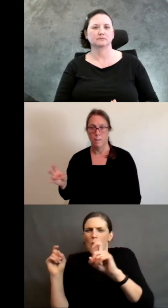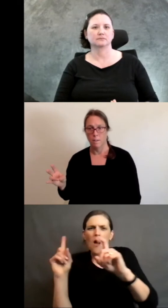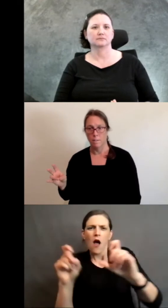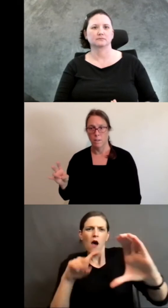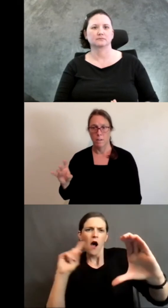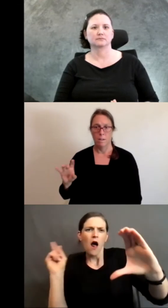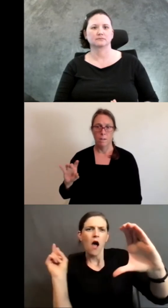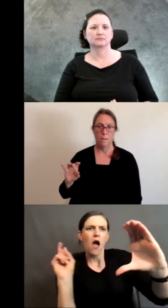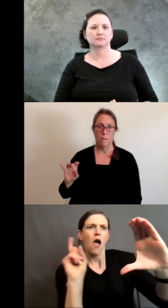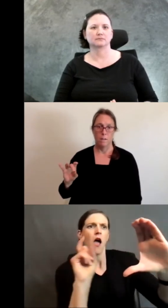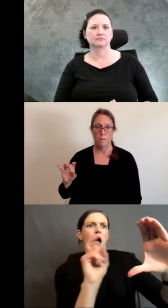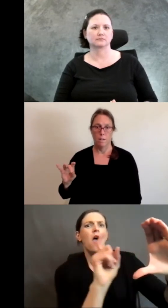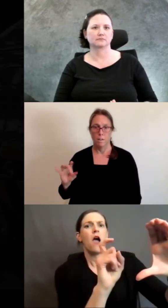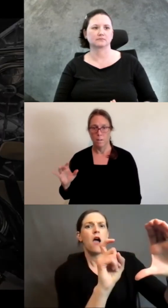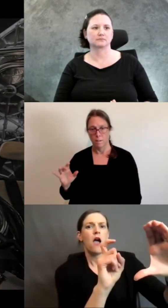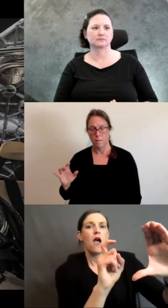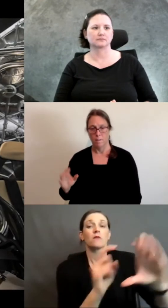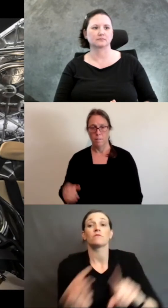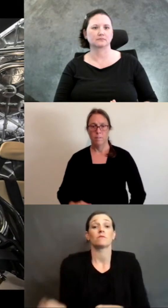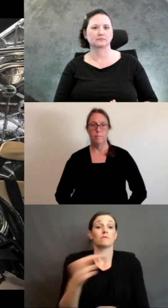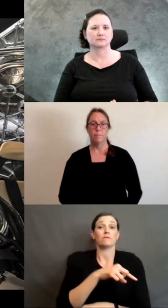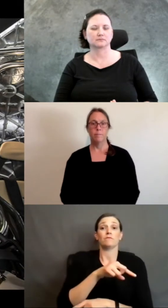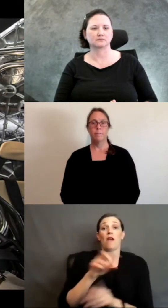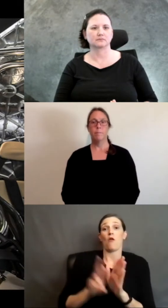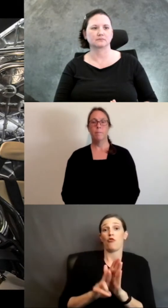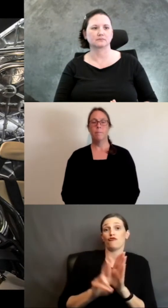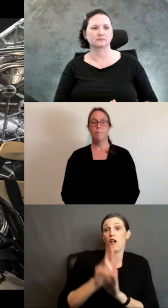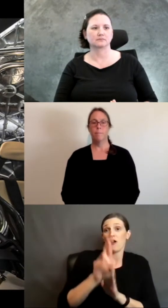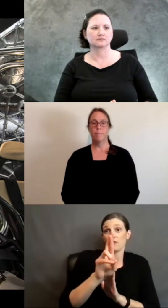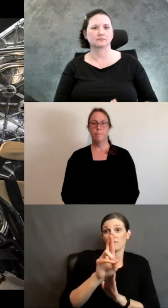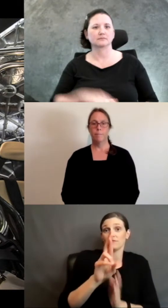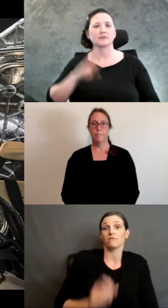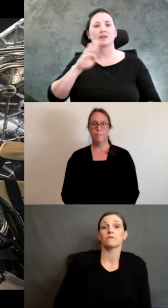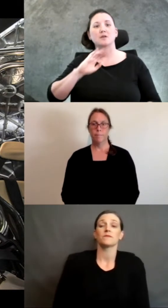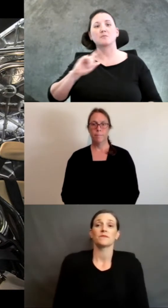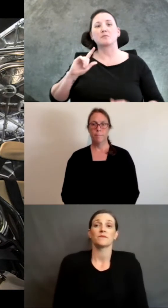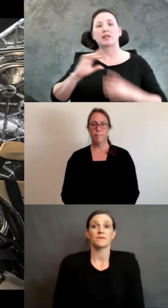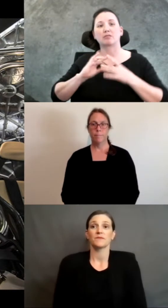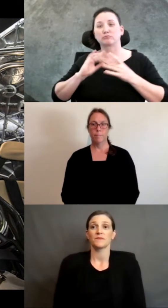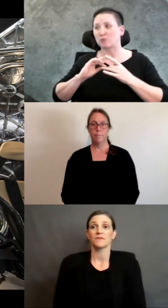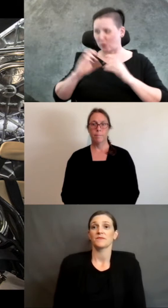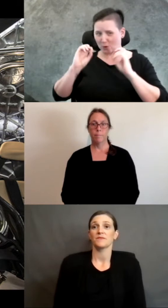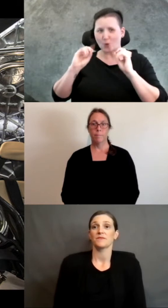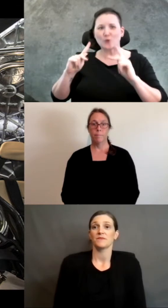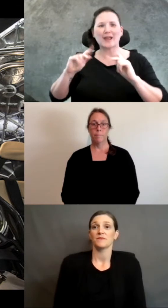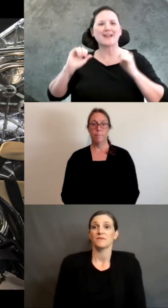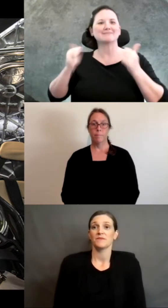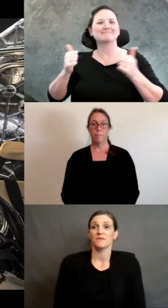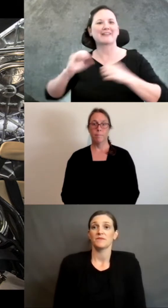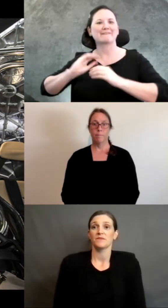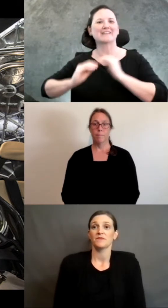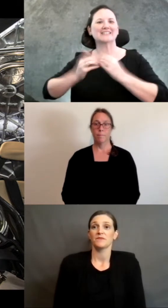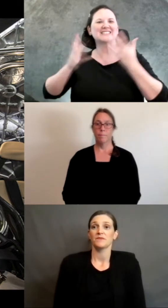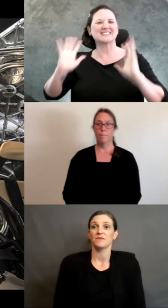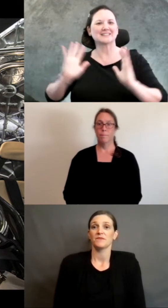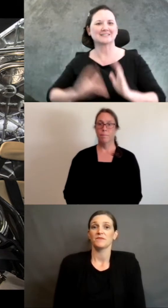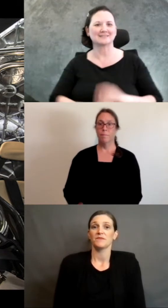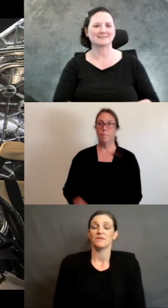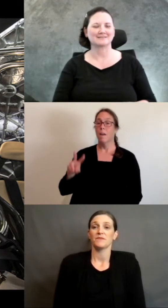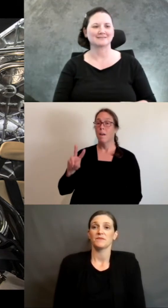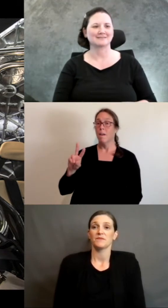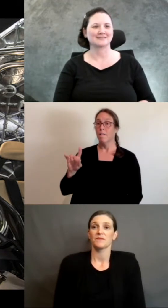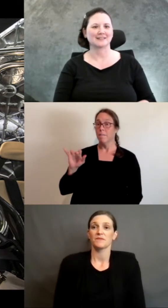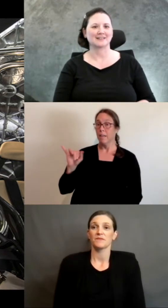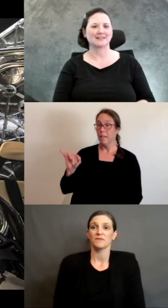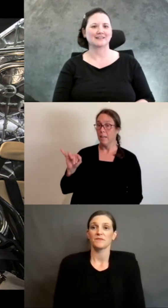black. Back on the ship, Okay, fixed. Thank you, Bill. Now, robot,